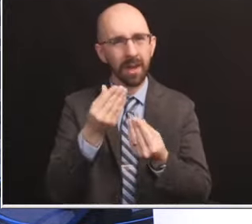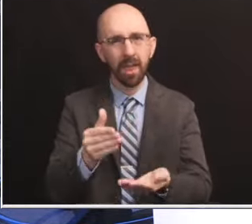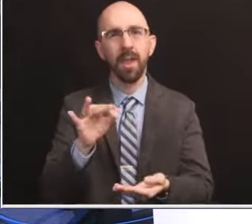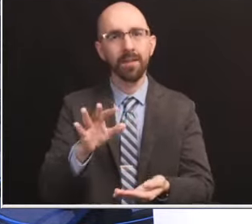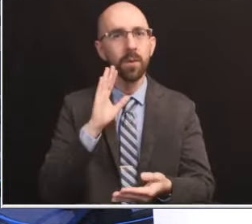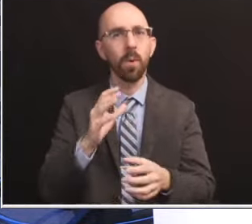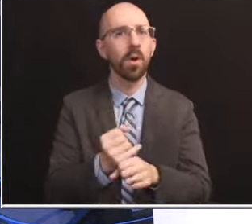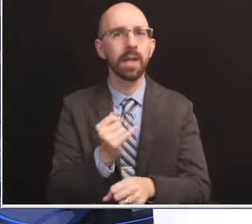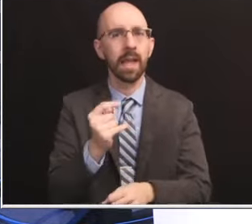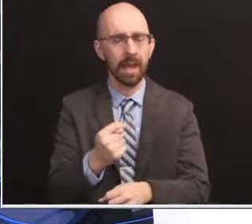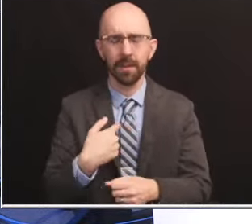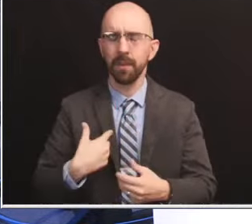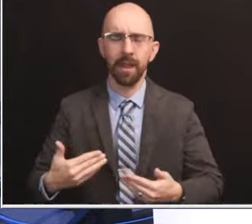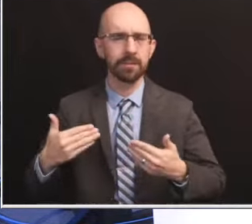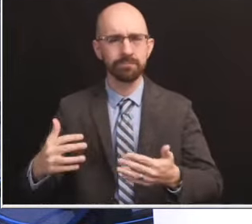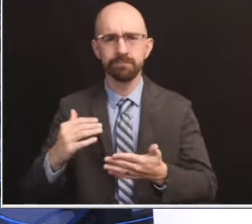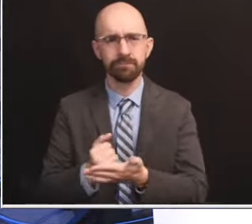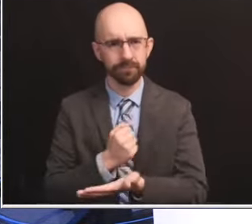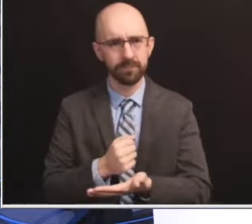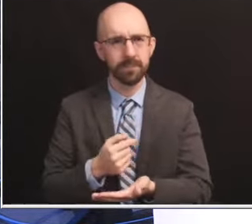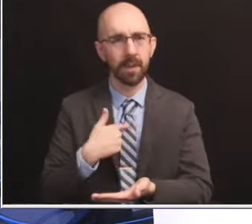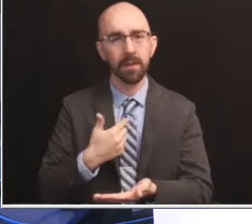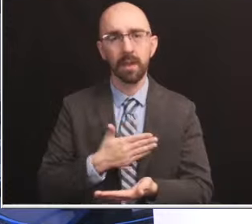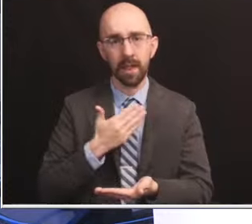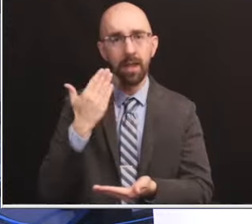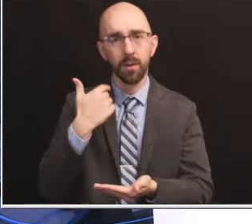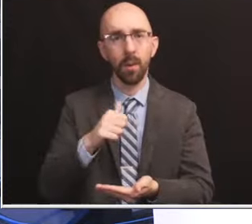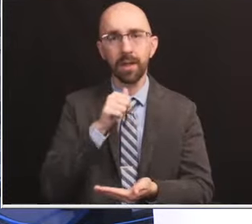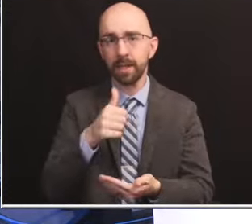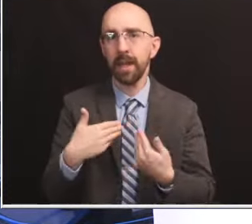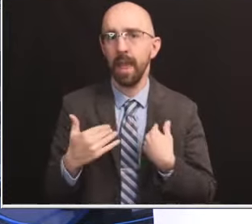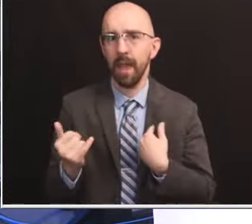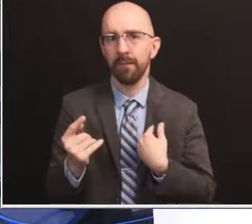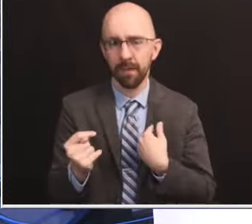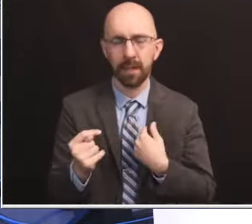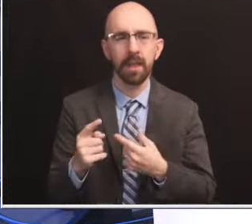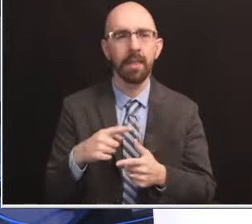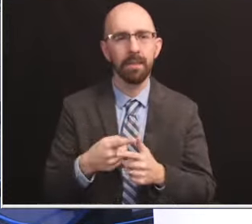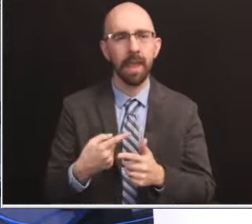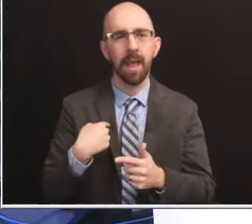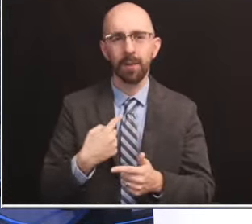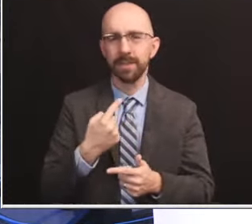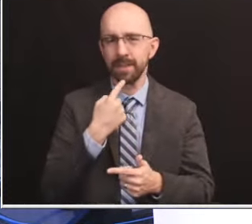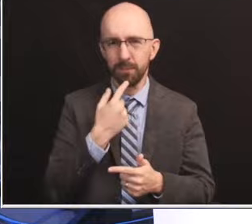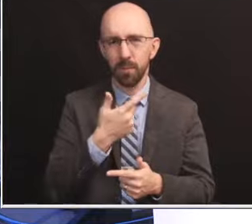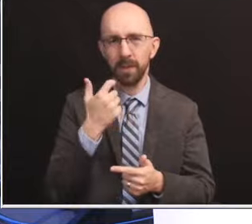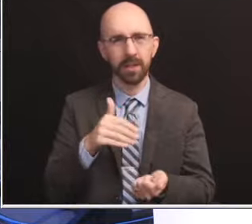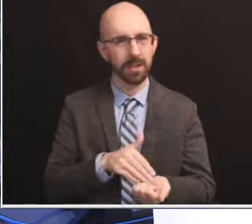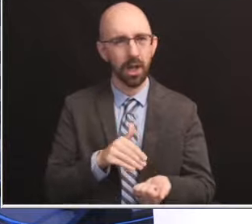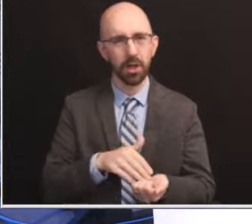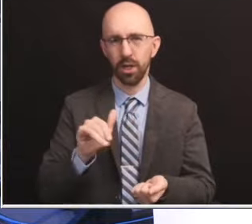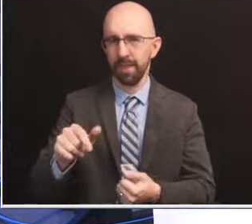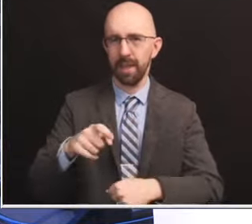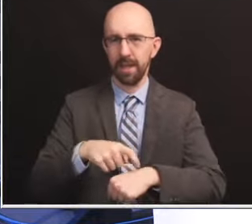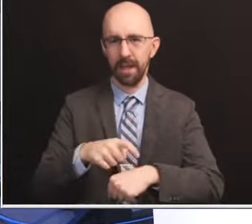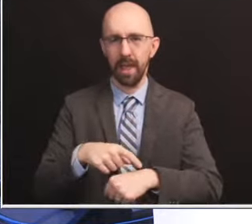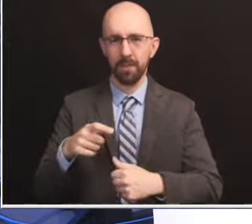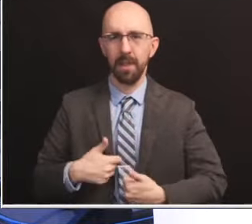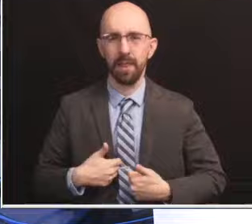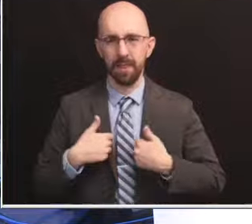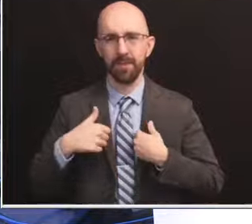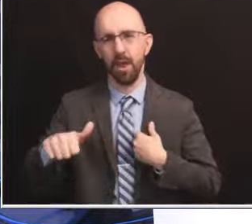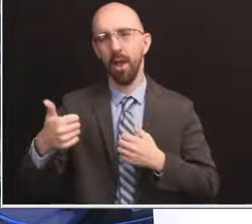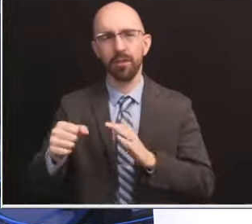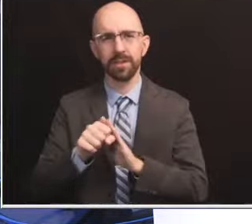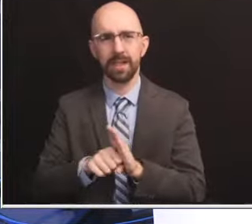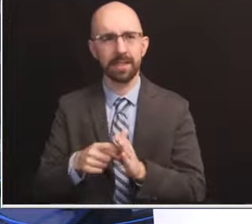but I took it. Yeah. I was glad to know I didn't have it. And then I was disappointed because the doctor at that time, we were living in another state, said, well, that doesn't mean you won't